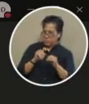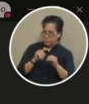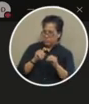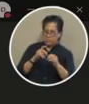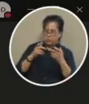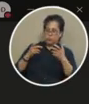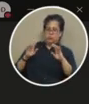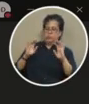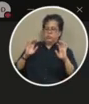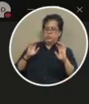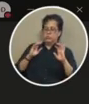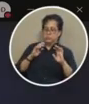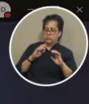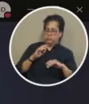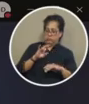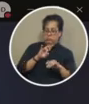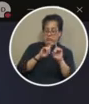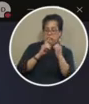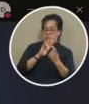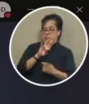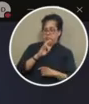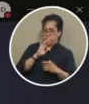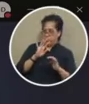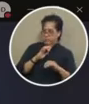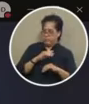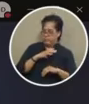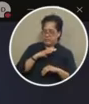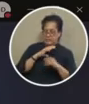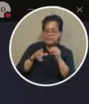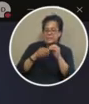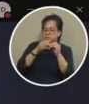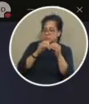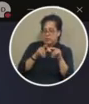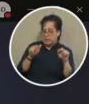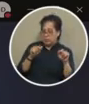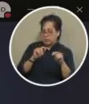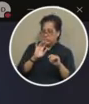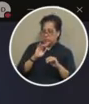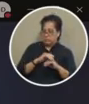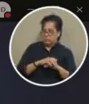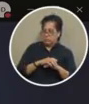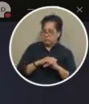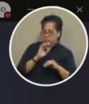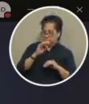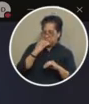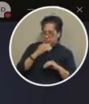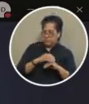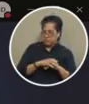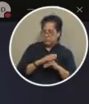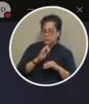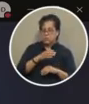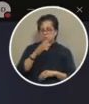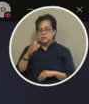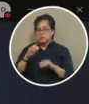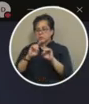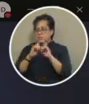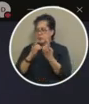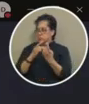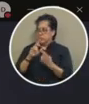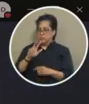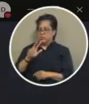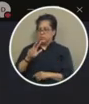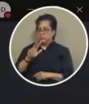Those items are covered, sir. Okay. Into the language addition. All right. Thank you. Representative Hernandez, you asked